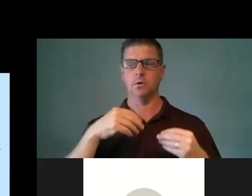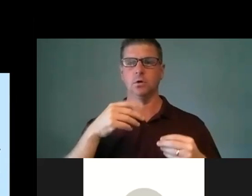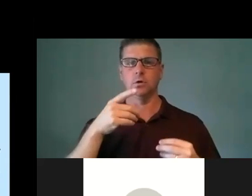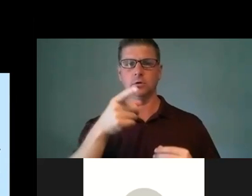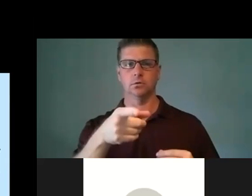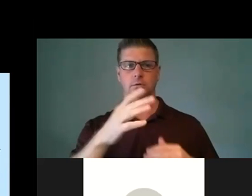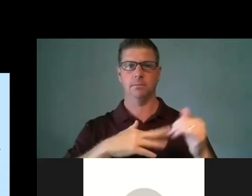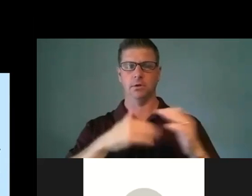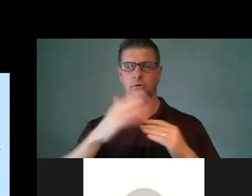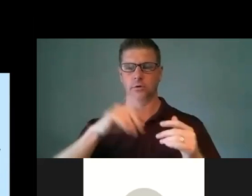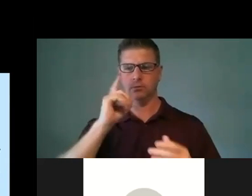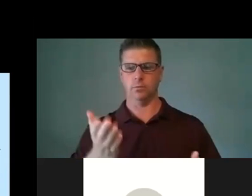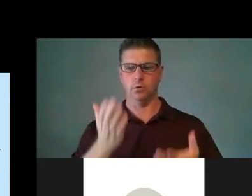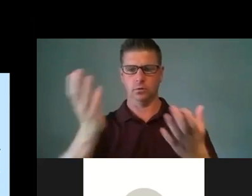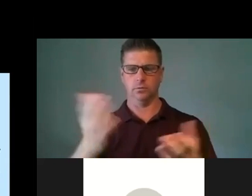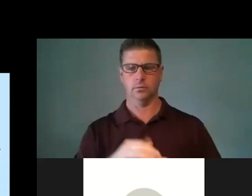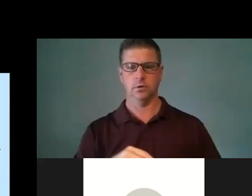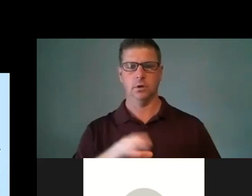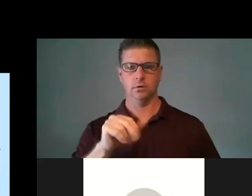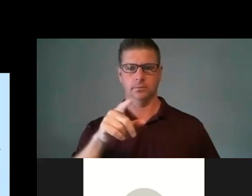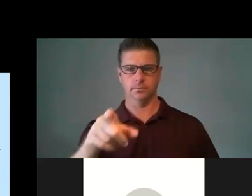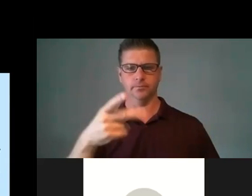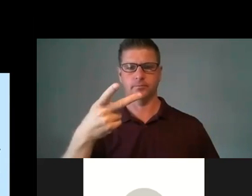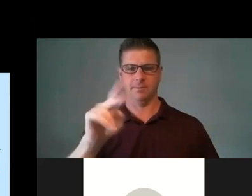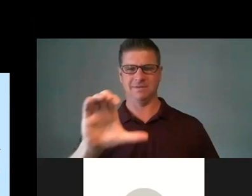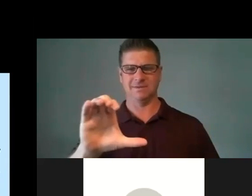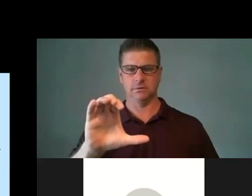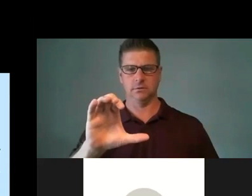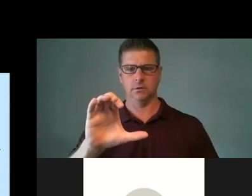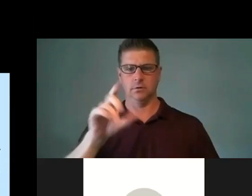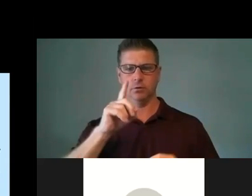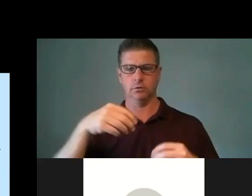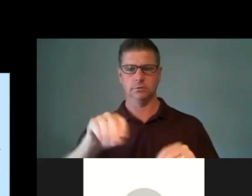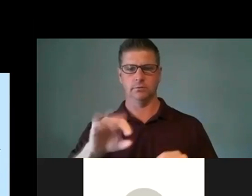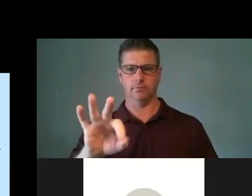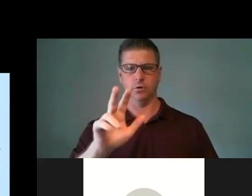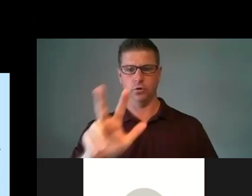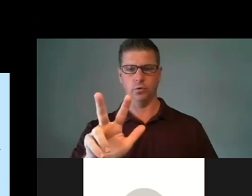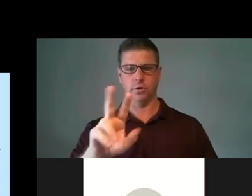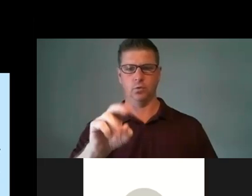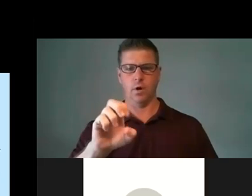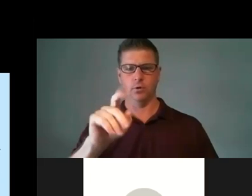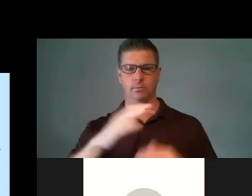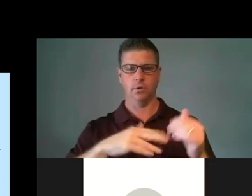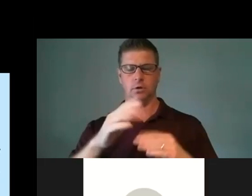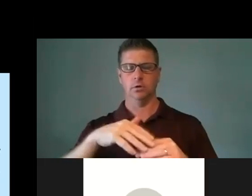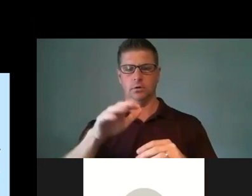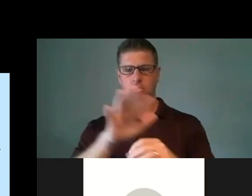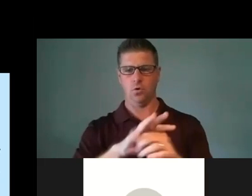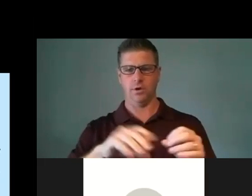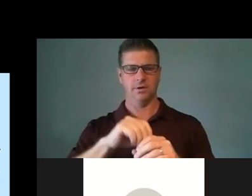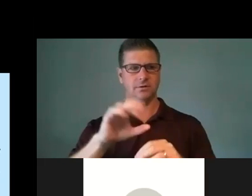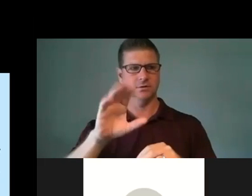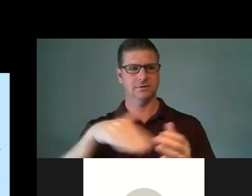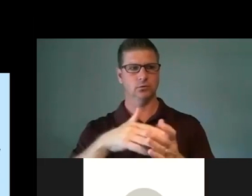proposal and enter into a disposition contract with PNC for the sale of the Skinny Roberts buildings located in Pittsburgh's Central